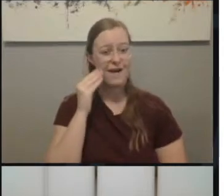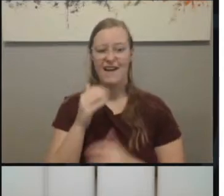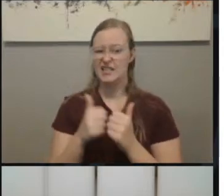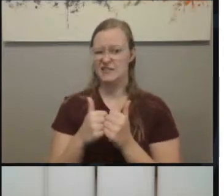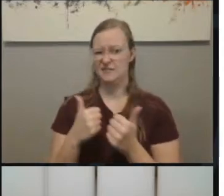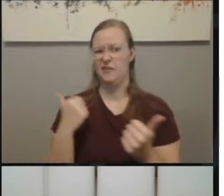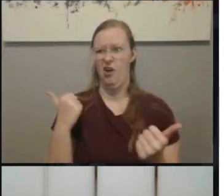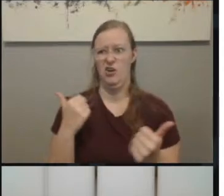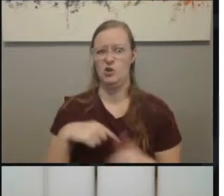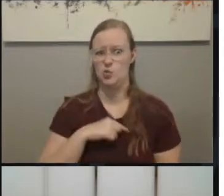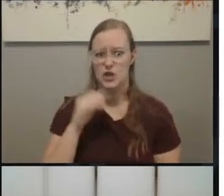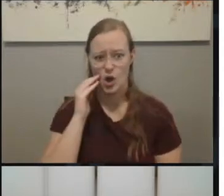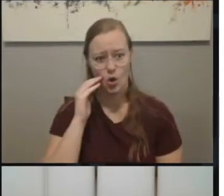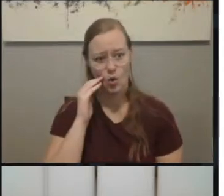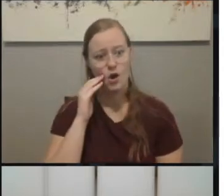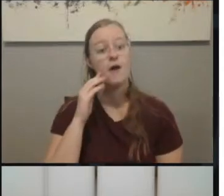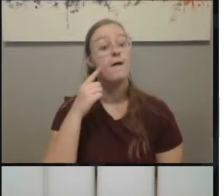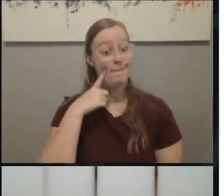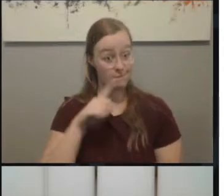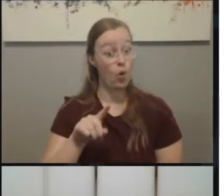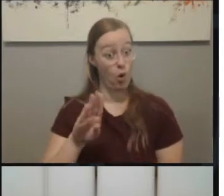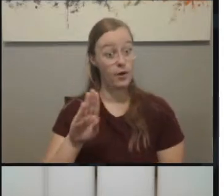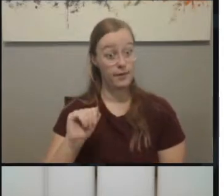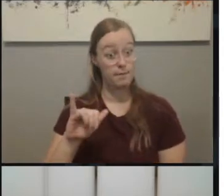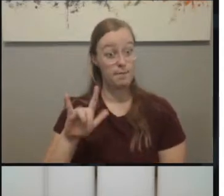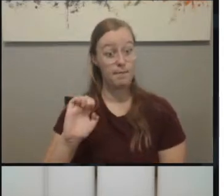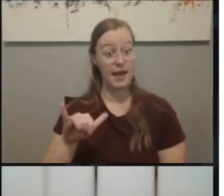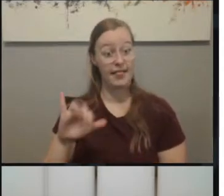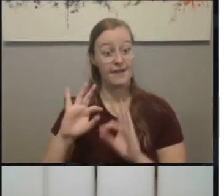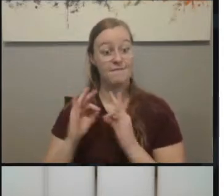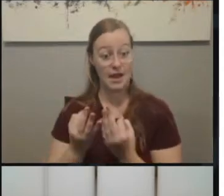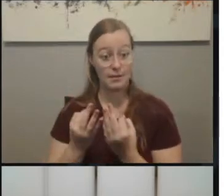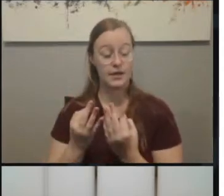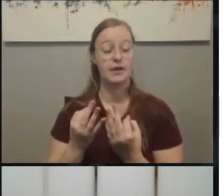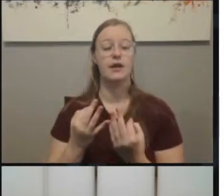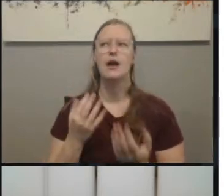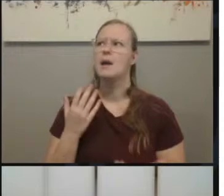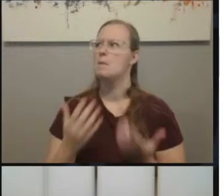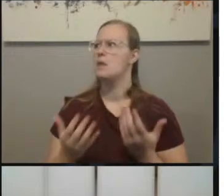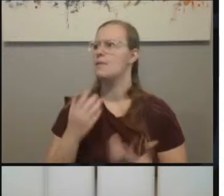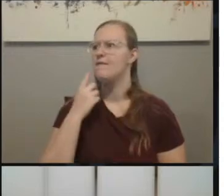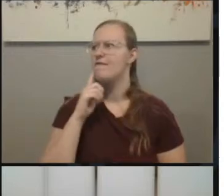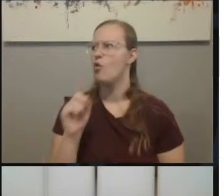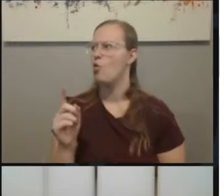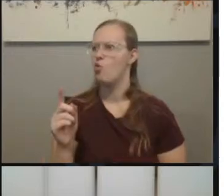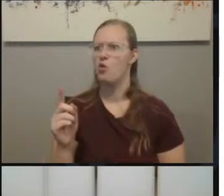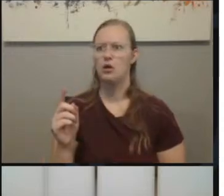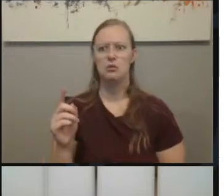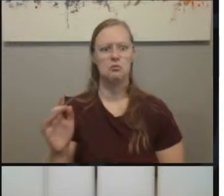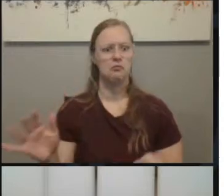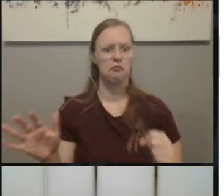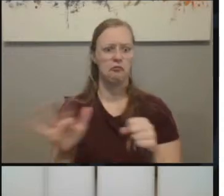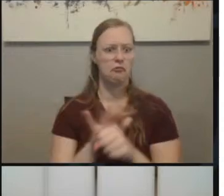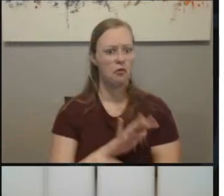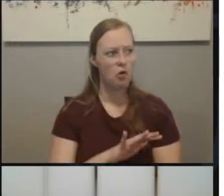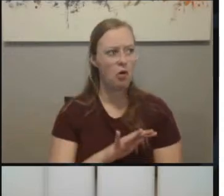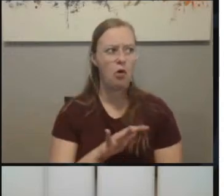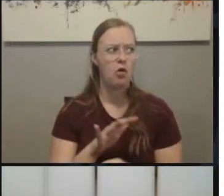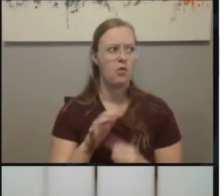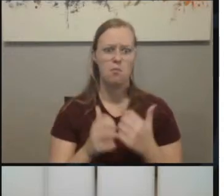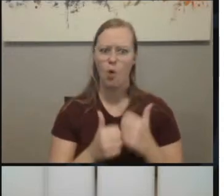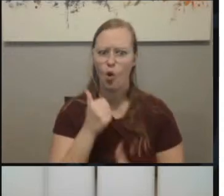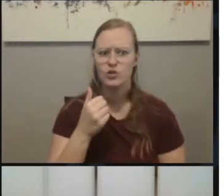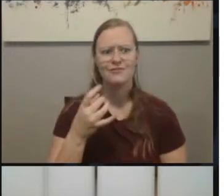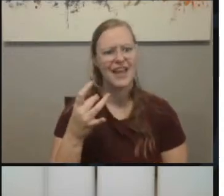it backward, of the Bailey family, probably for the entirety, certainly for most of the